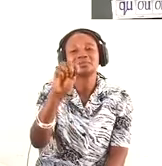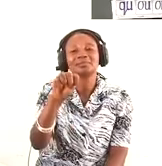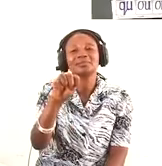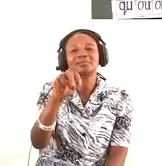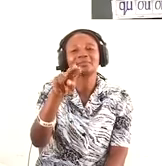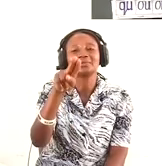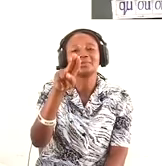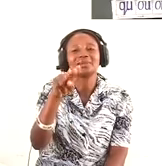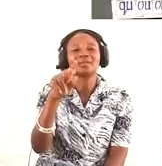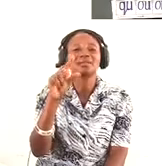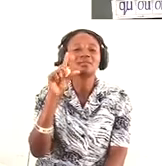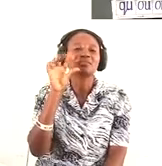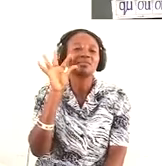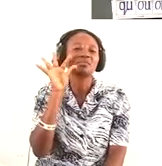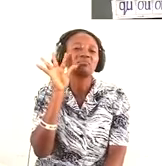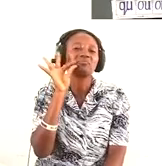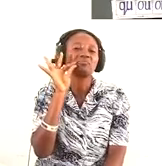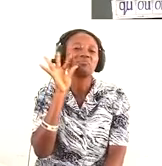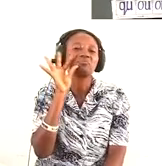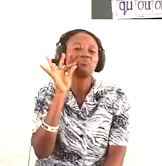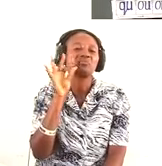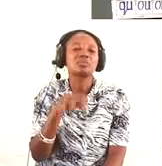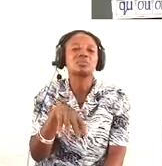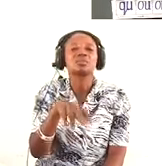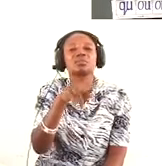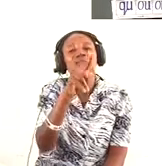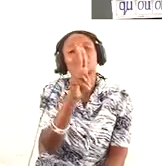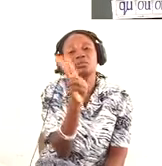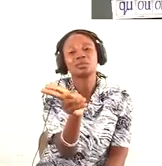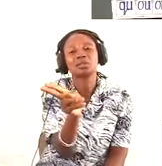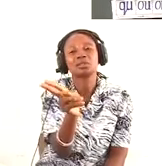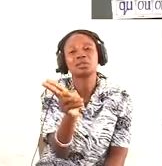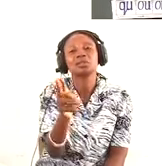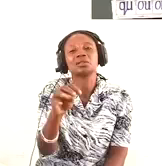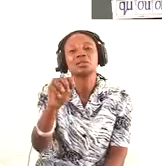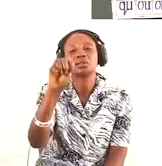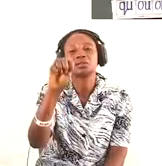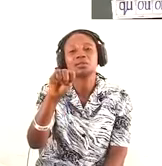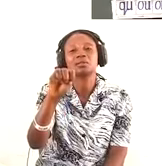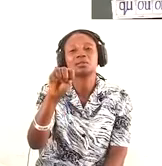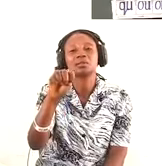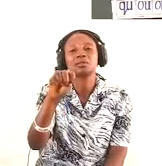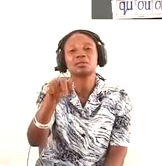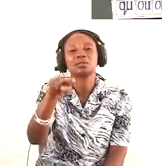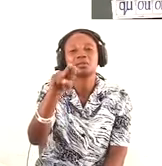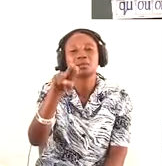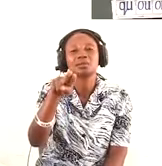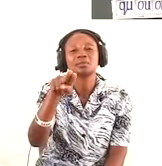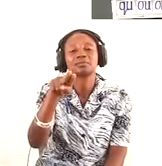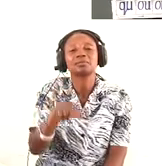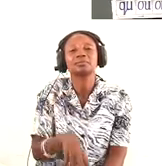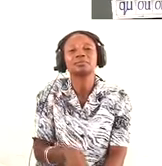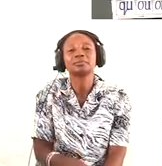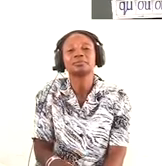You have? As in what? Hen. Hen. Hen.